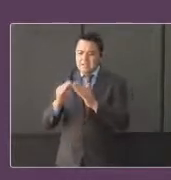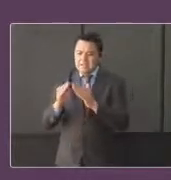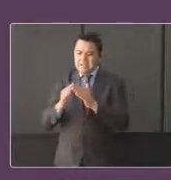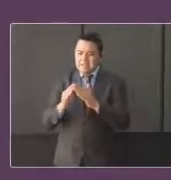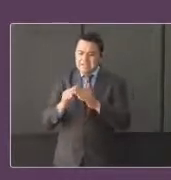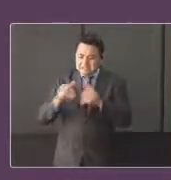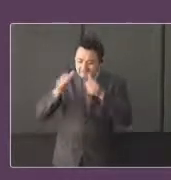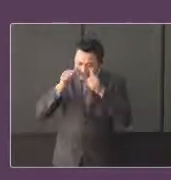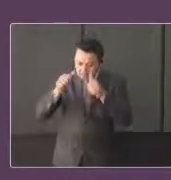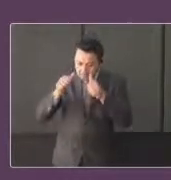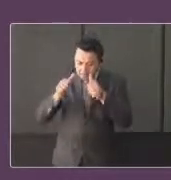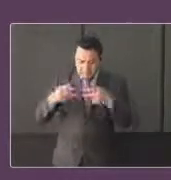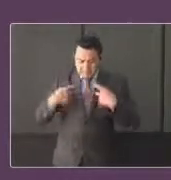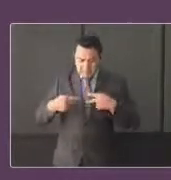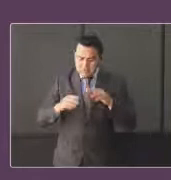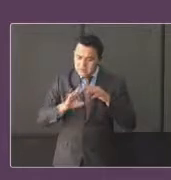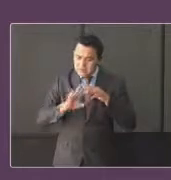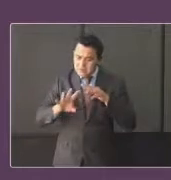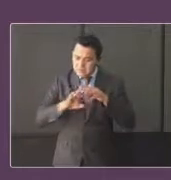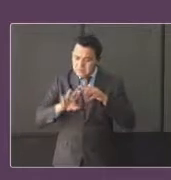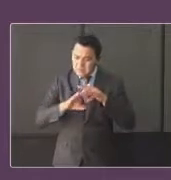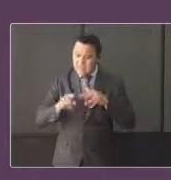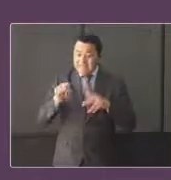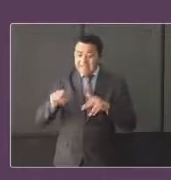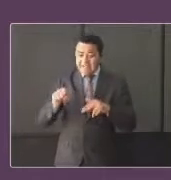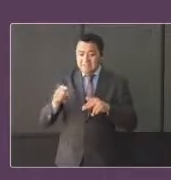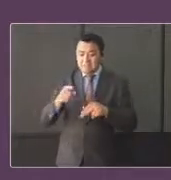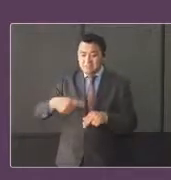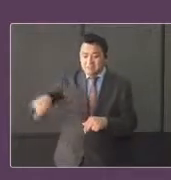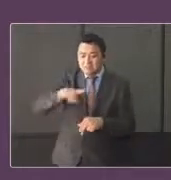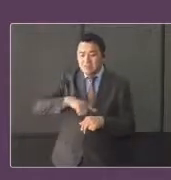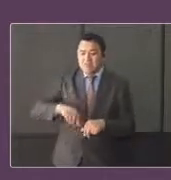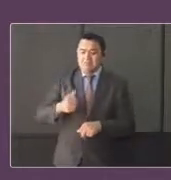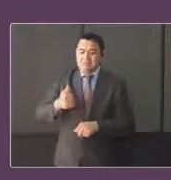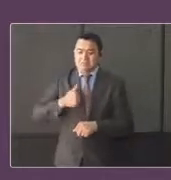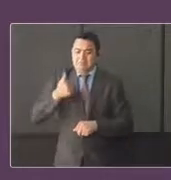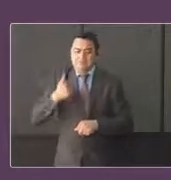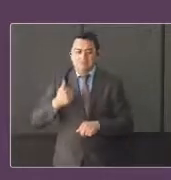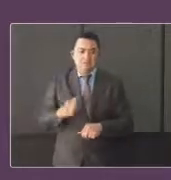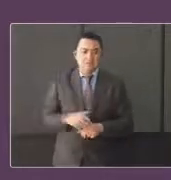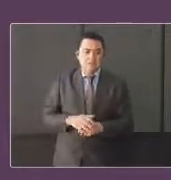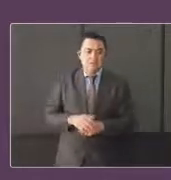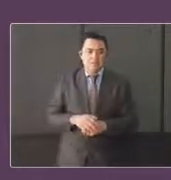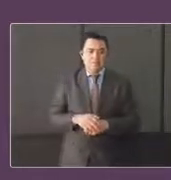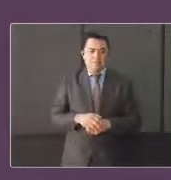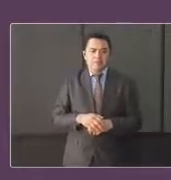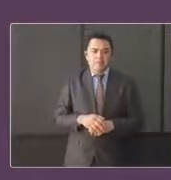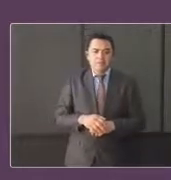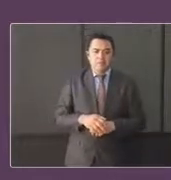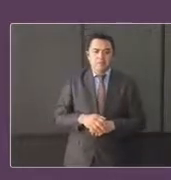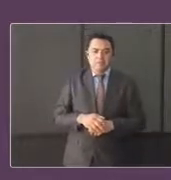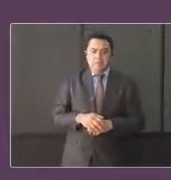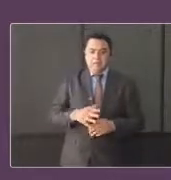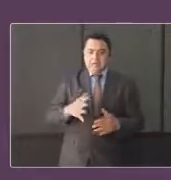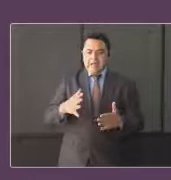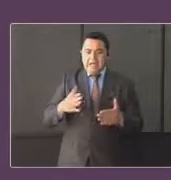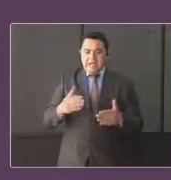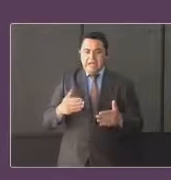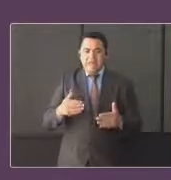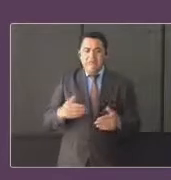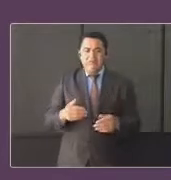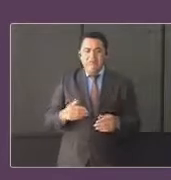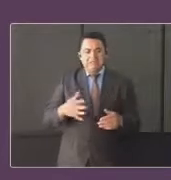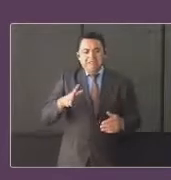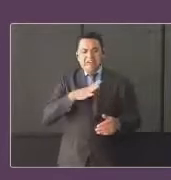as specific houses for migrants that were discussed by summer precisely. This